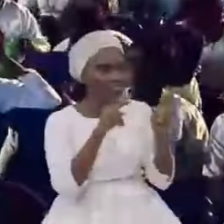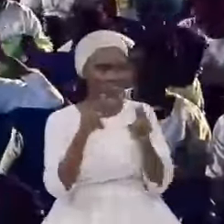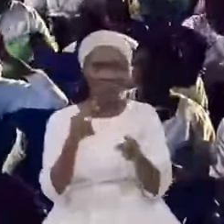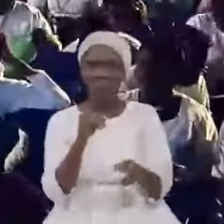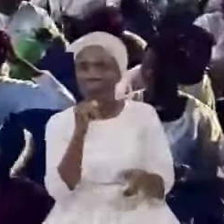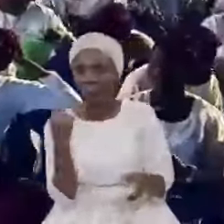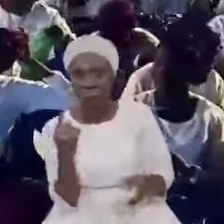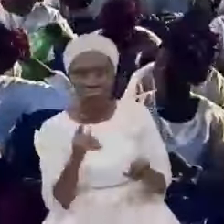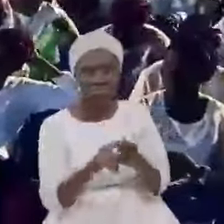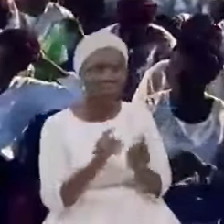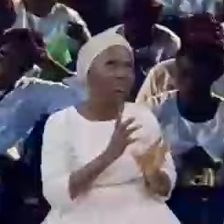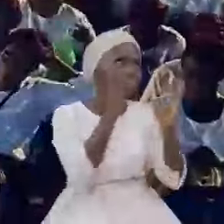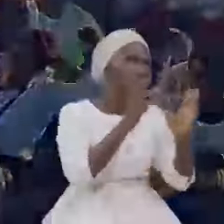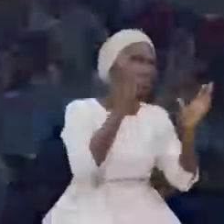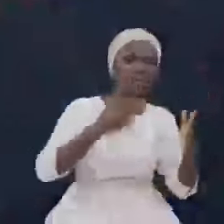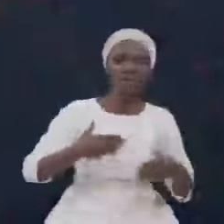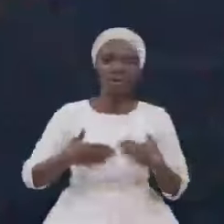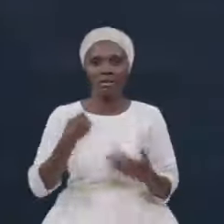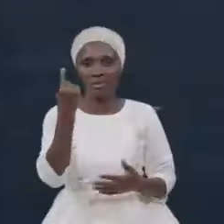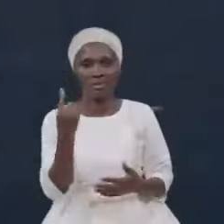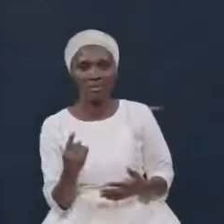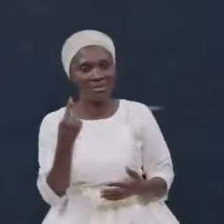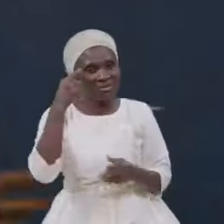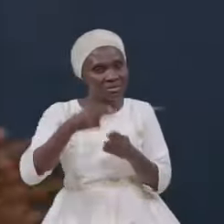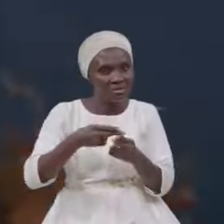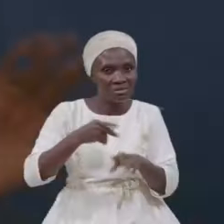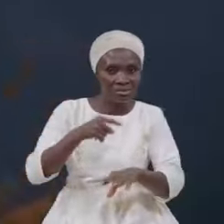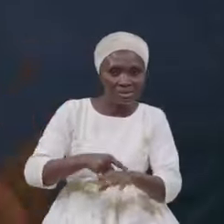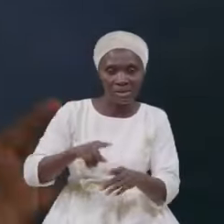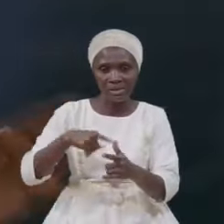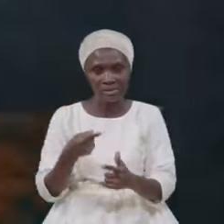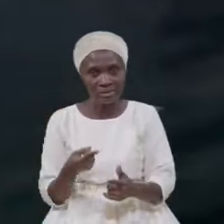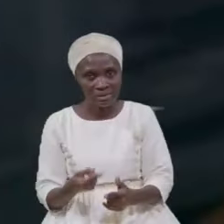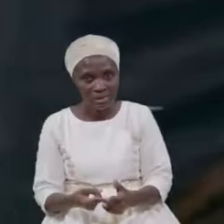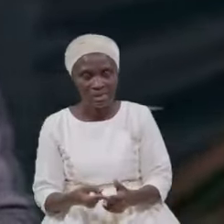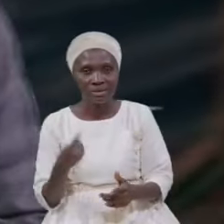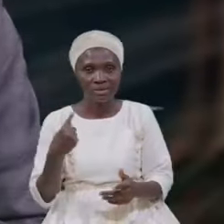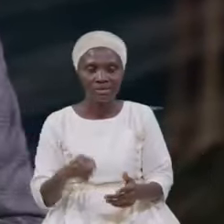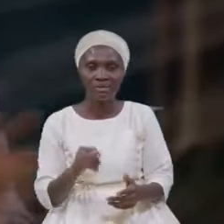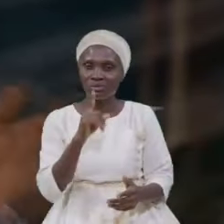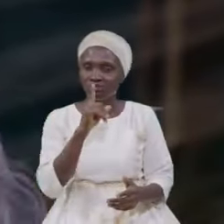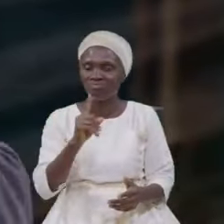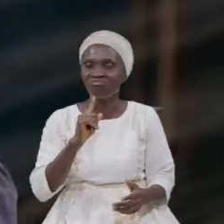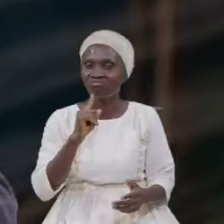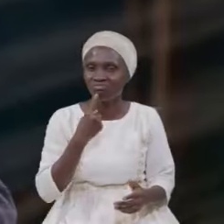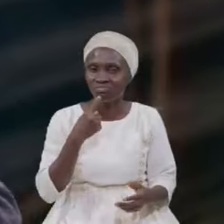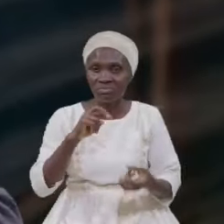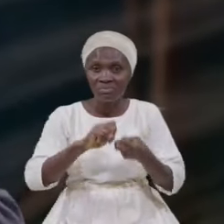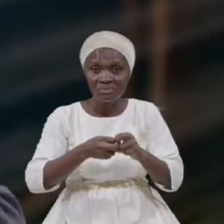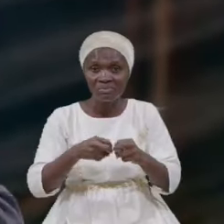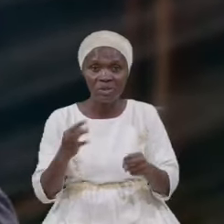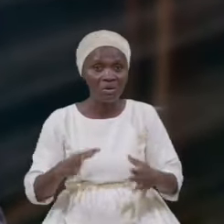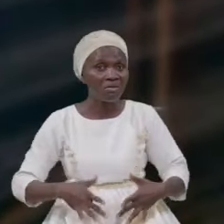momentarily. And then the real serious problems of life we don't deal